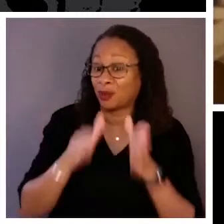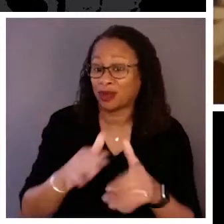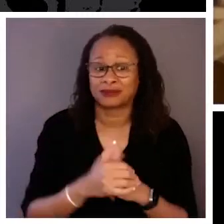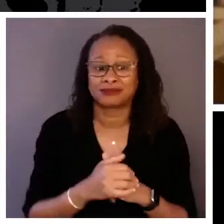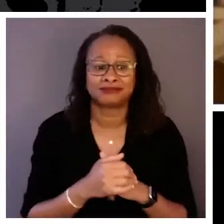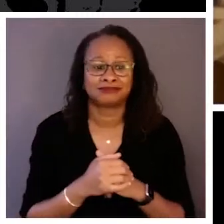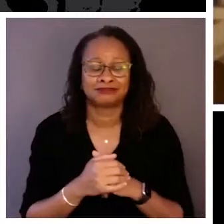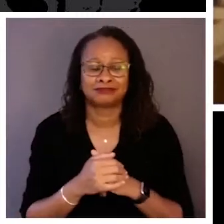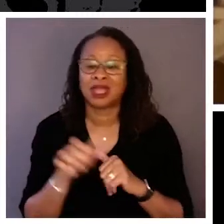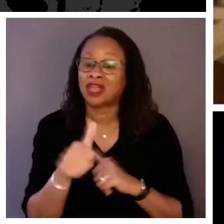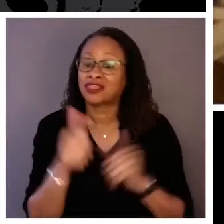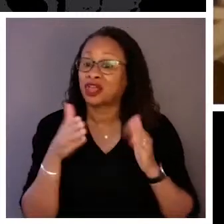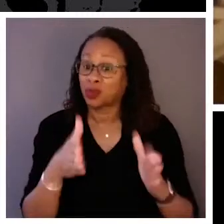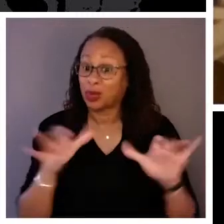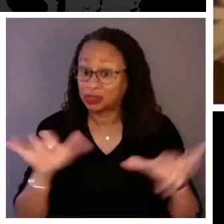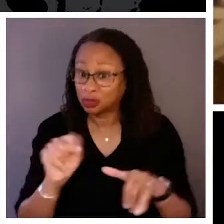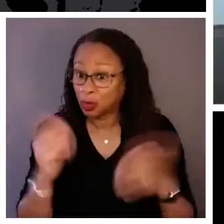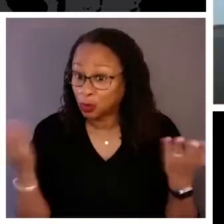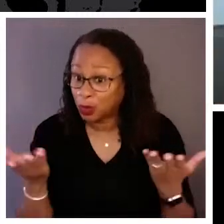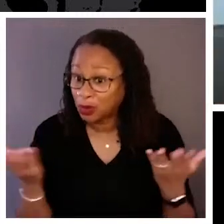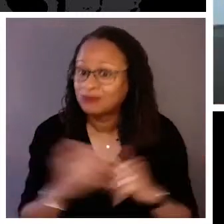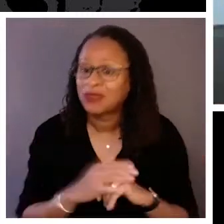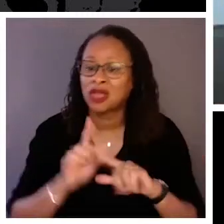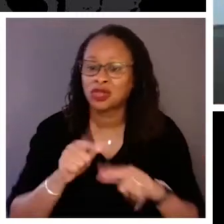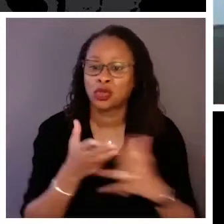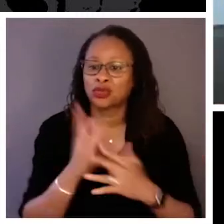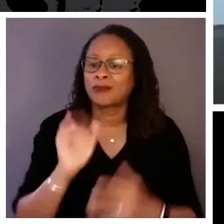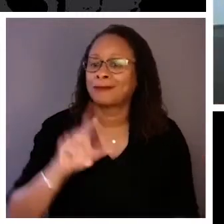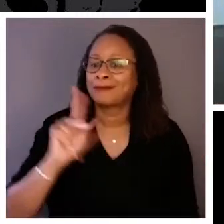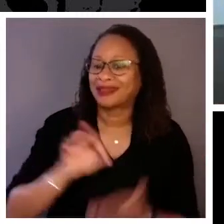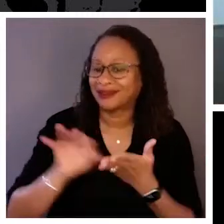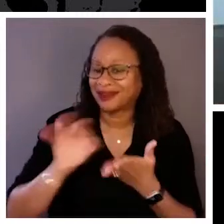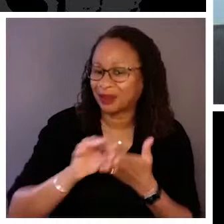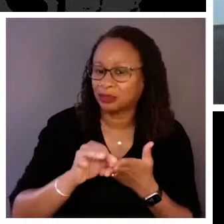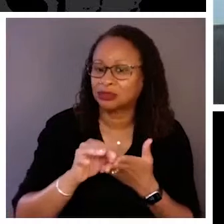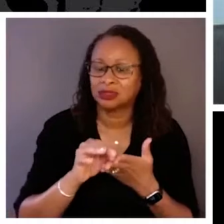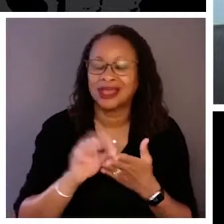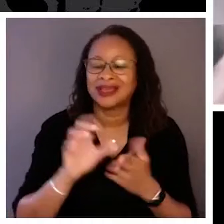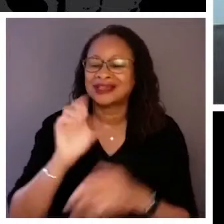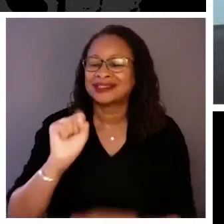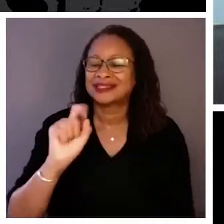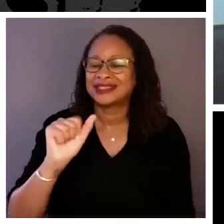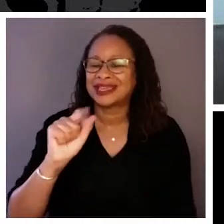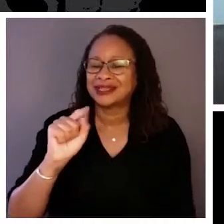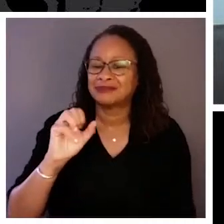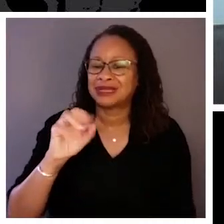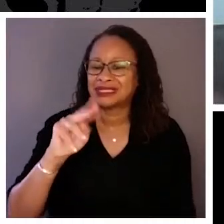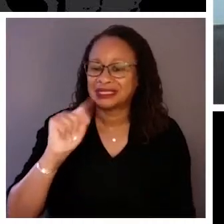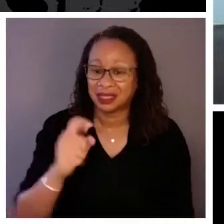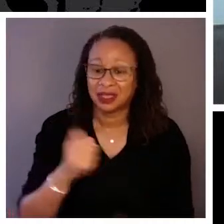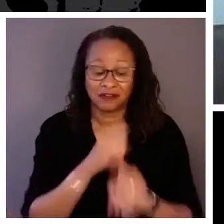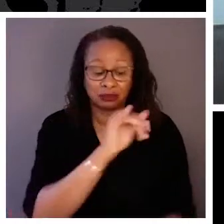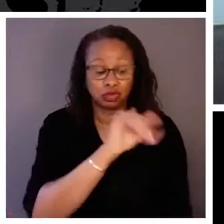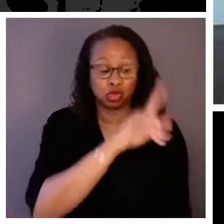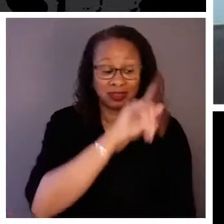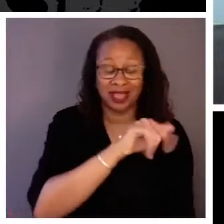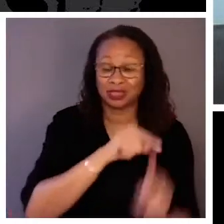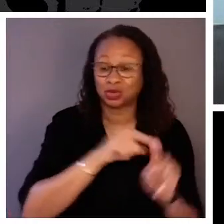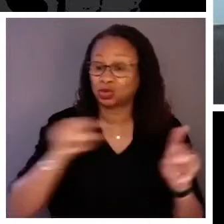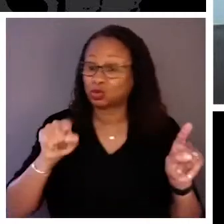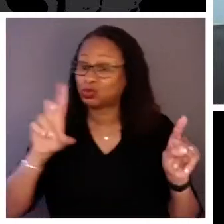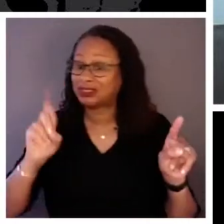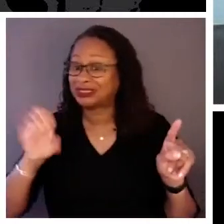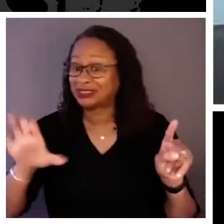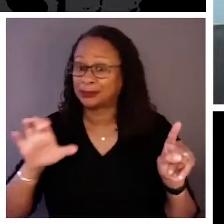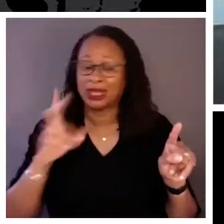The other way to do it is to go through your bank account. Look from July to December and see if you got any